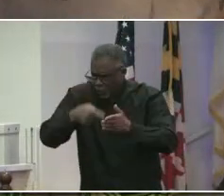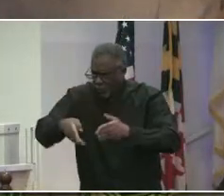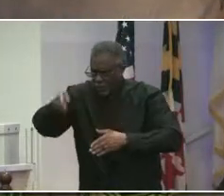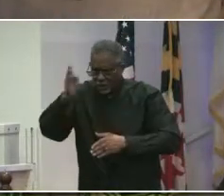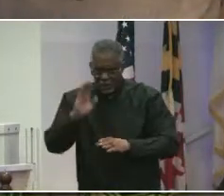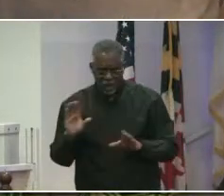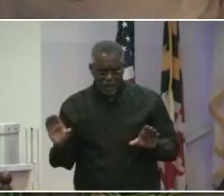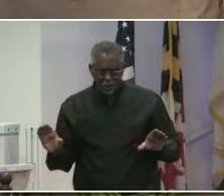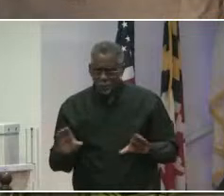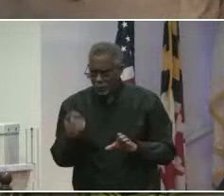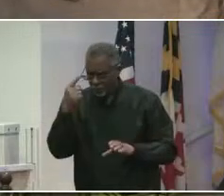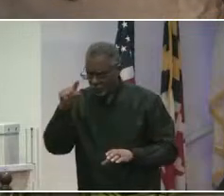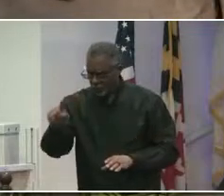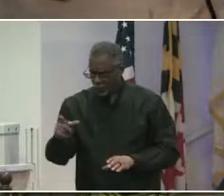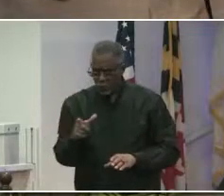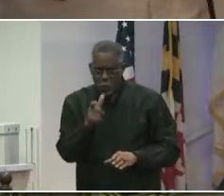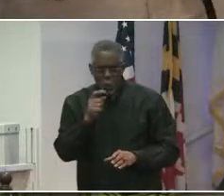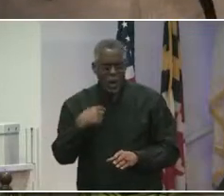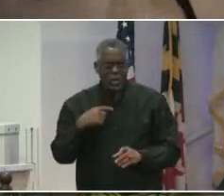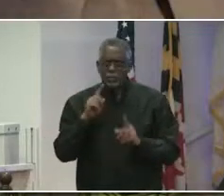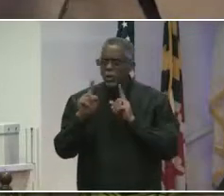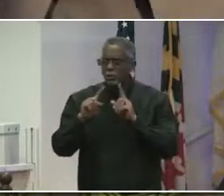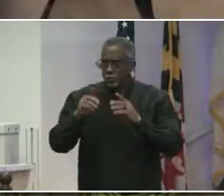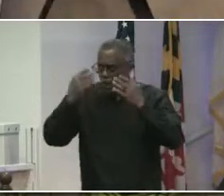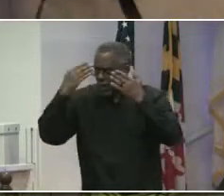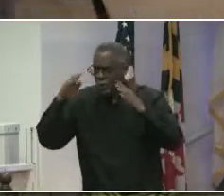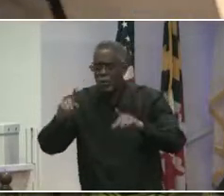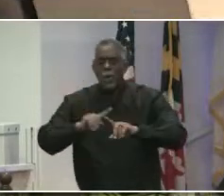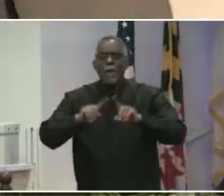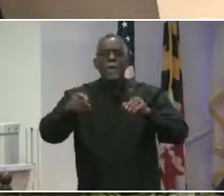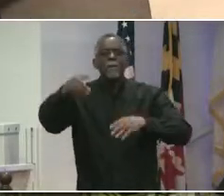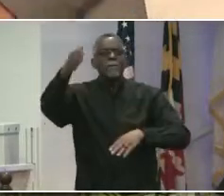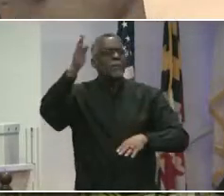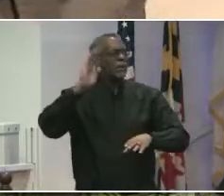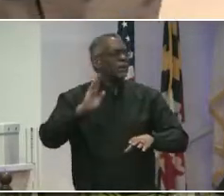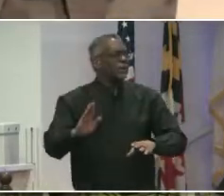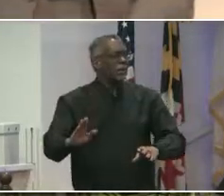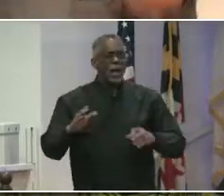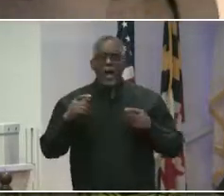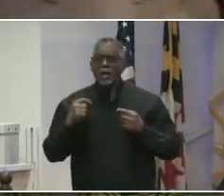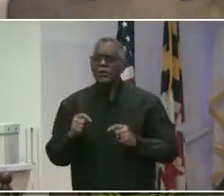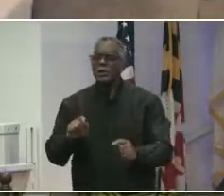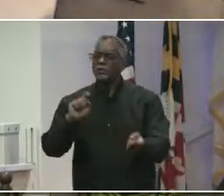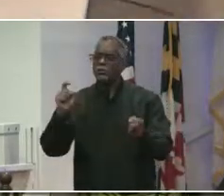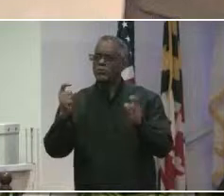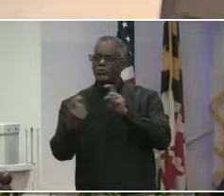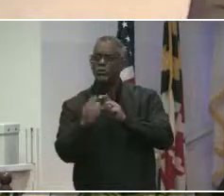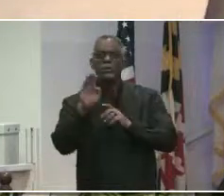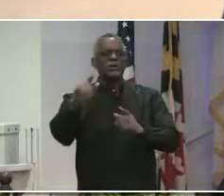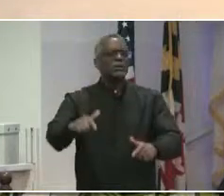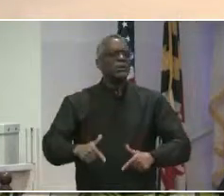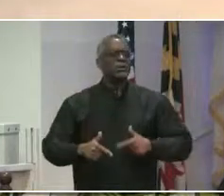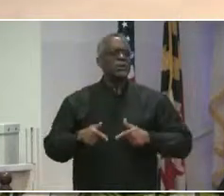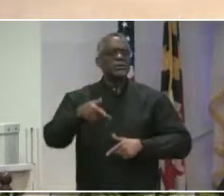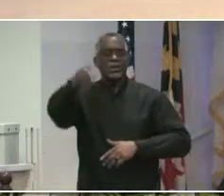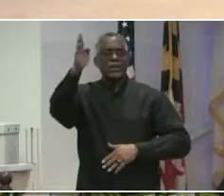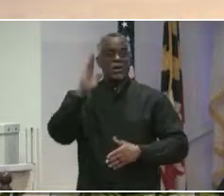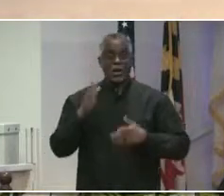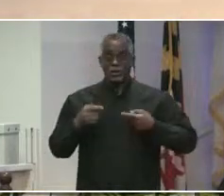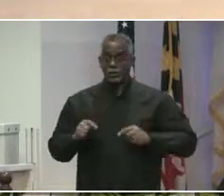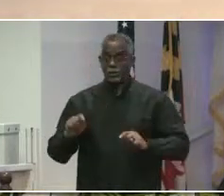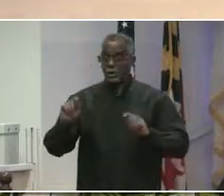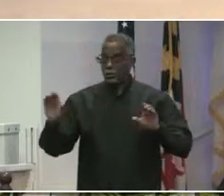to. God's trying to heal your body. God's trying to turn your life around. God's trying to do something in your